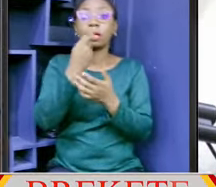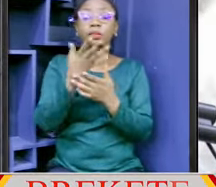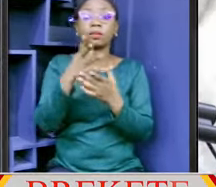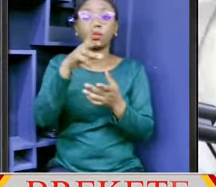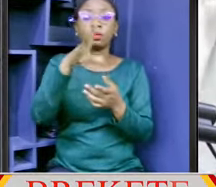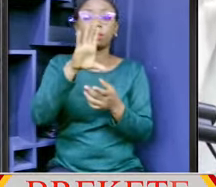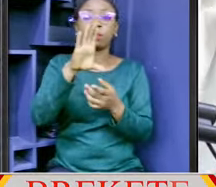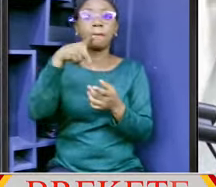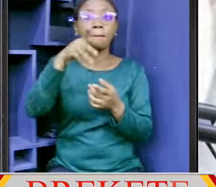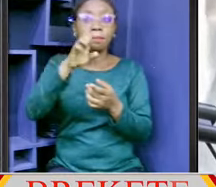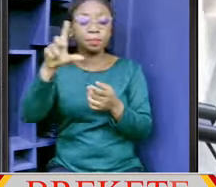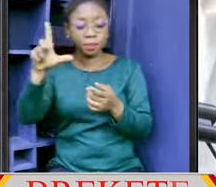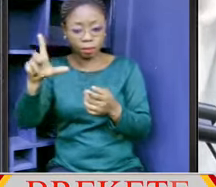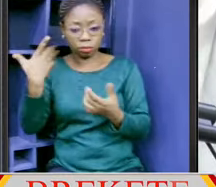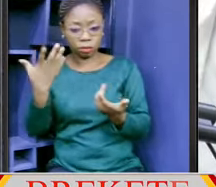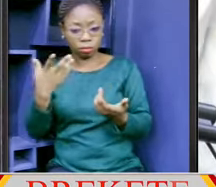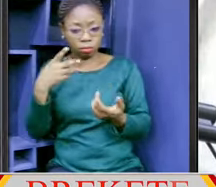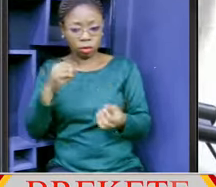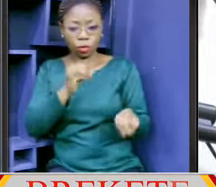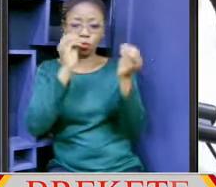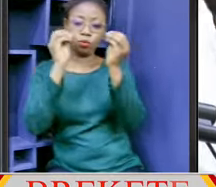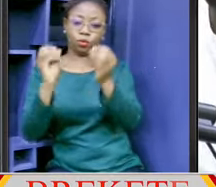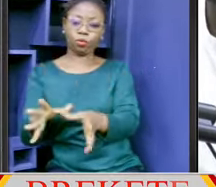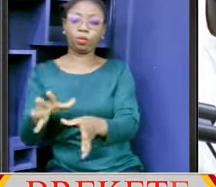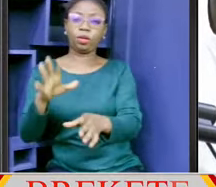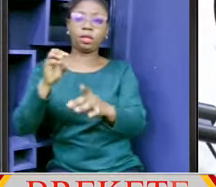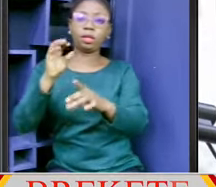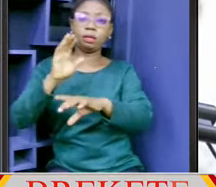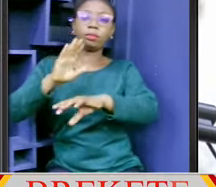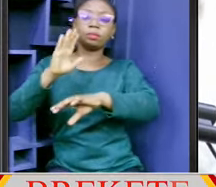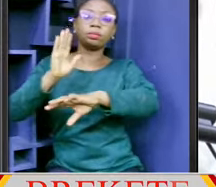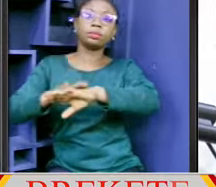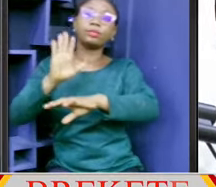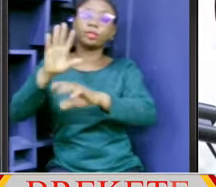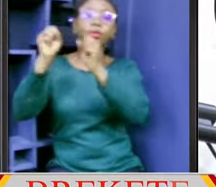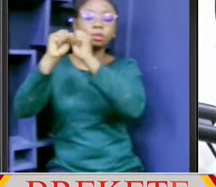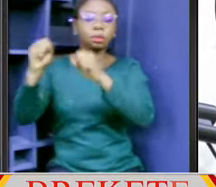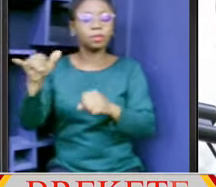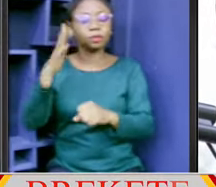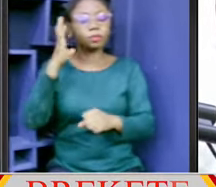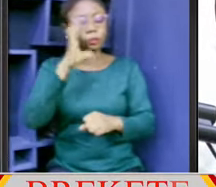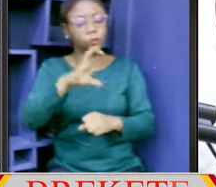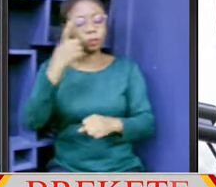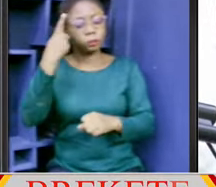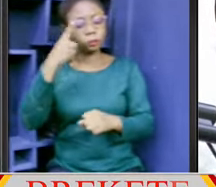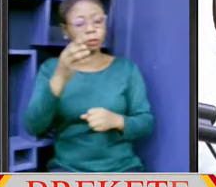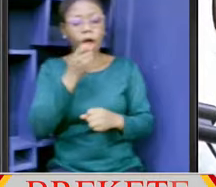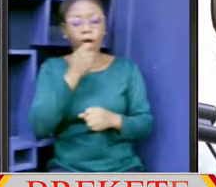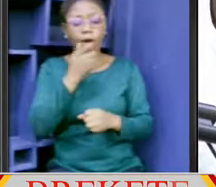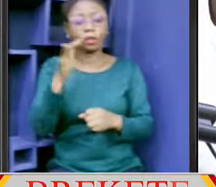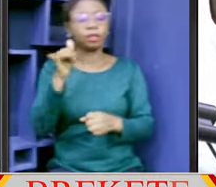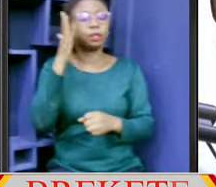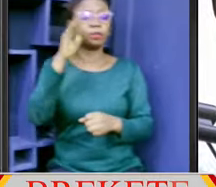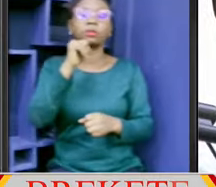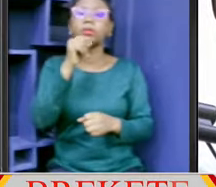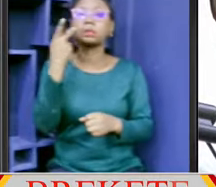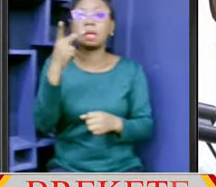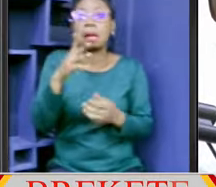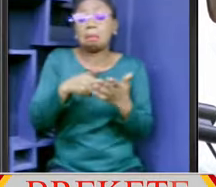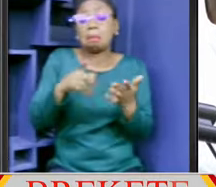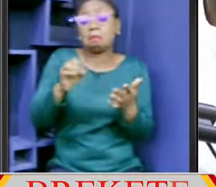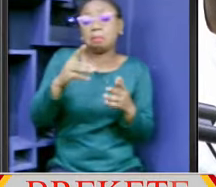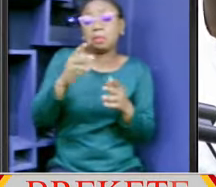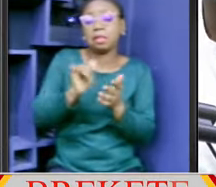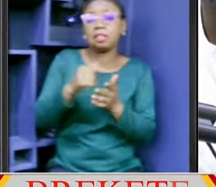domot. Yes, sir. Then go look for granite. They no go see. They no go see. Yes, sir. Apart from that, they go tell them, say, we no day